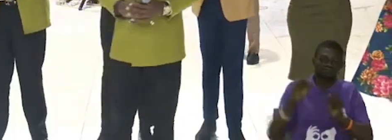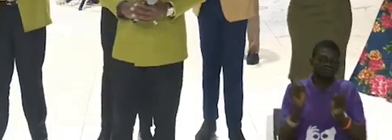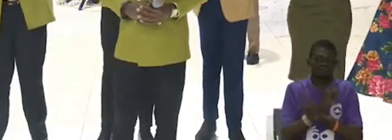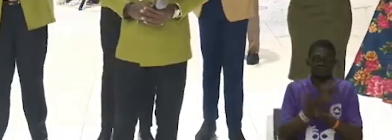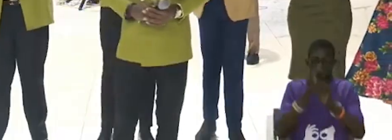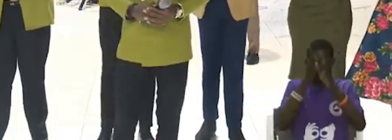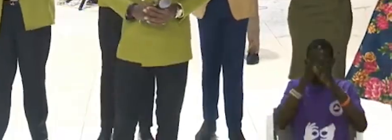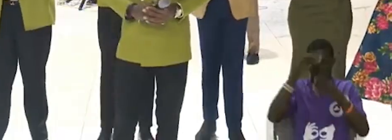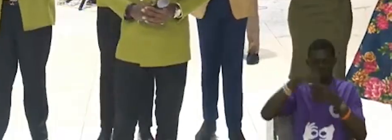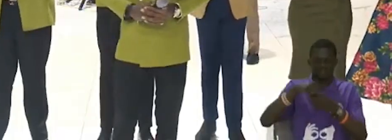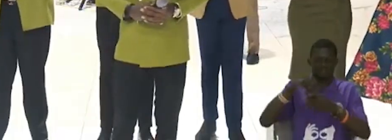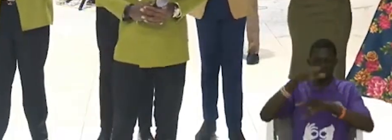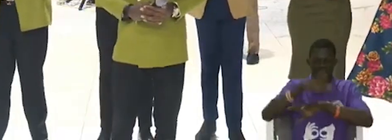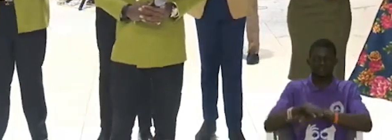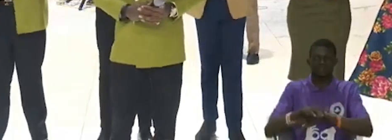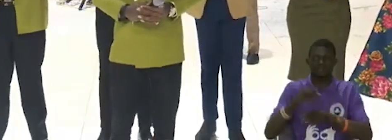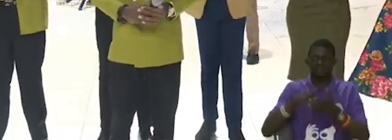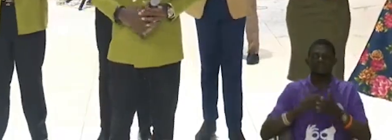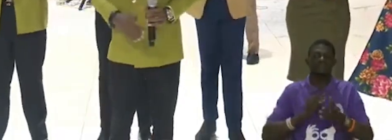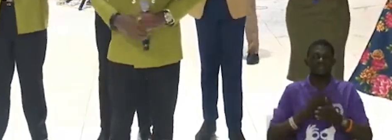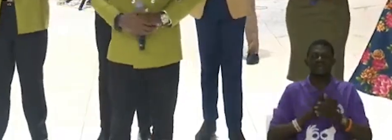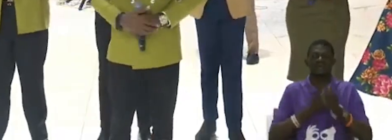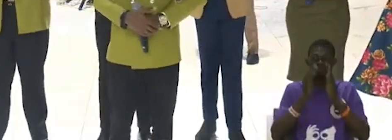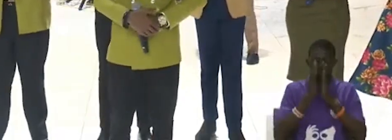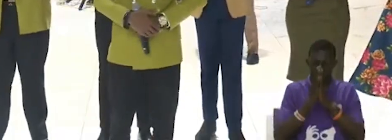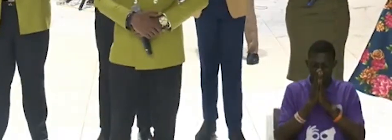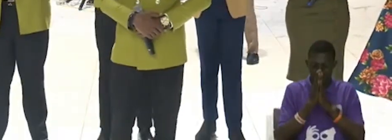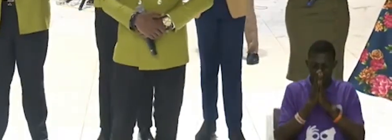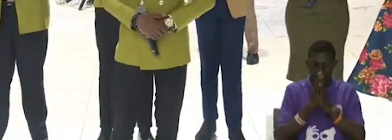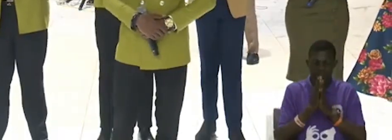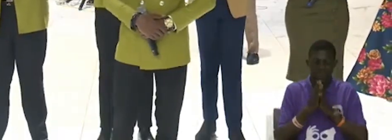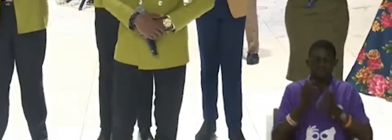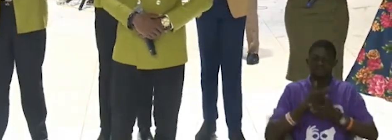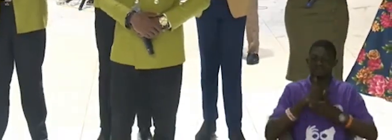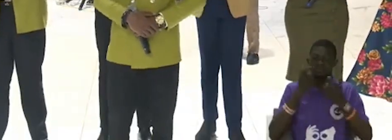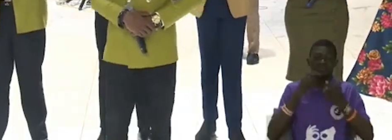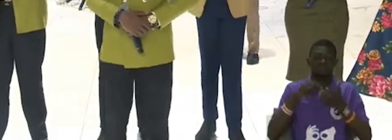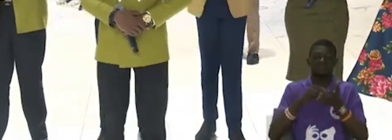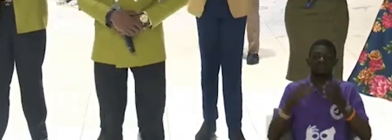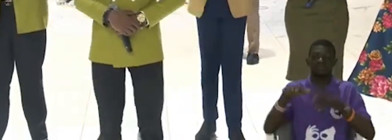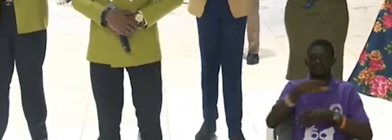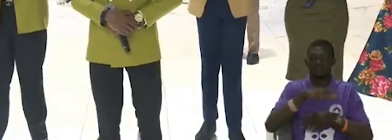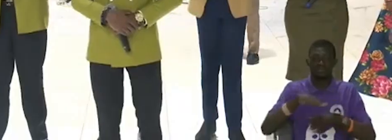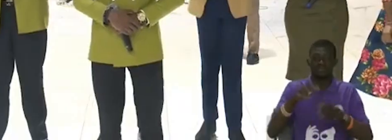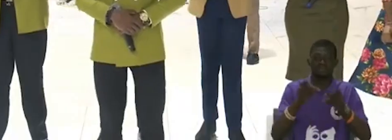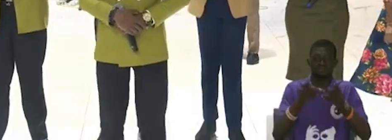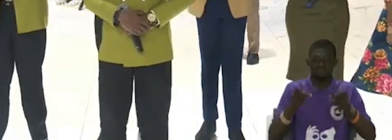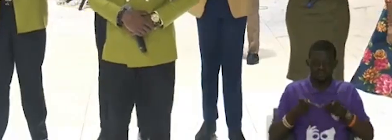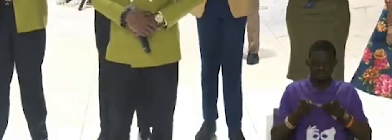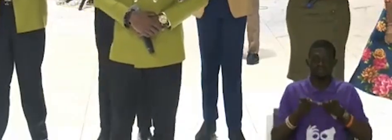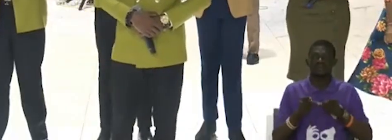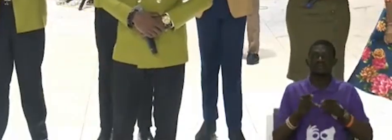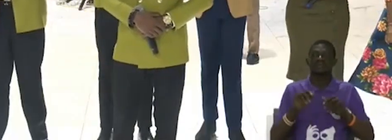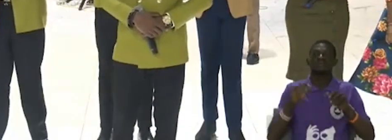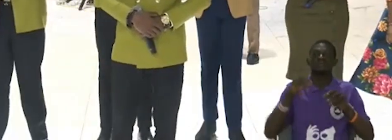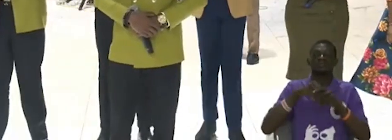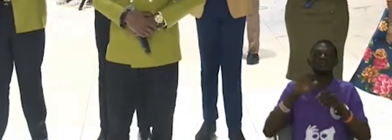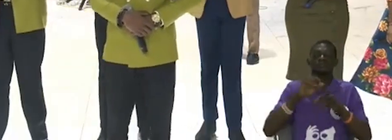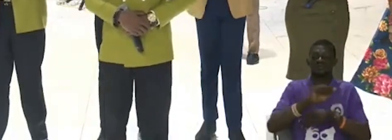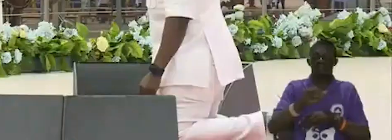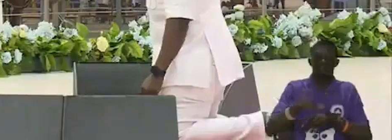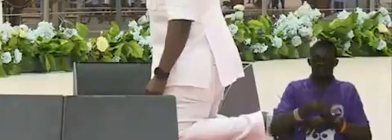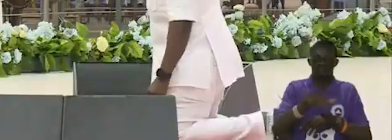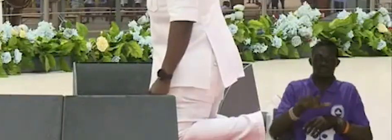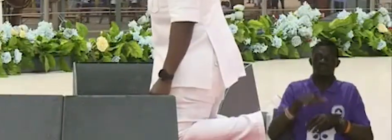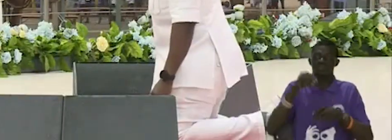Father, this evening, this is our heart's cry. In this place, in your space, on